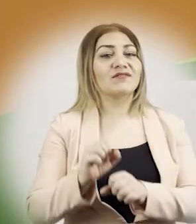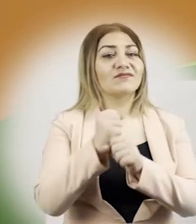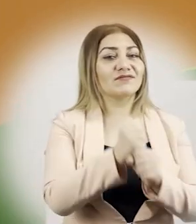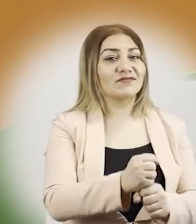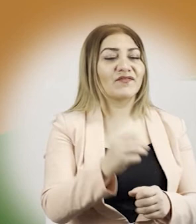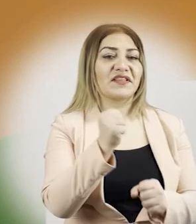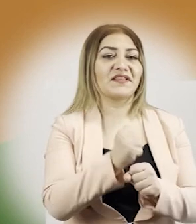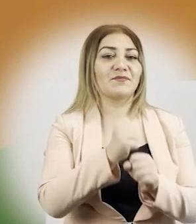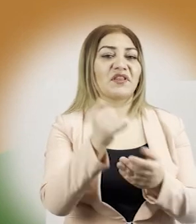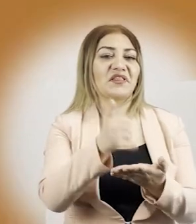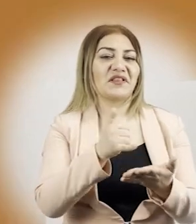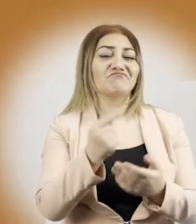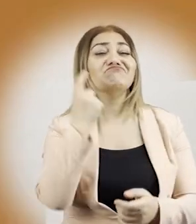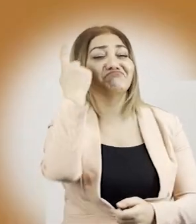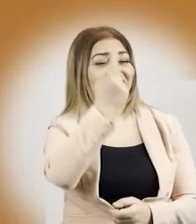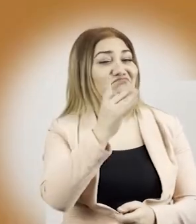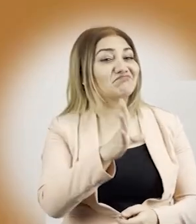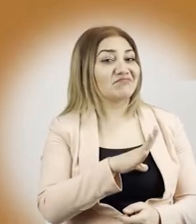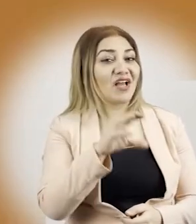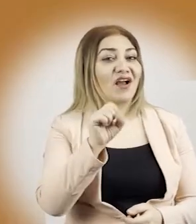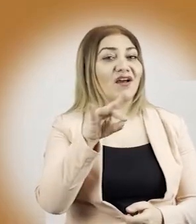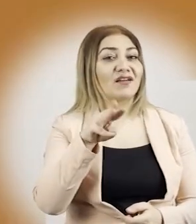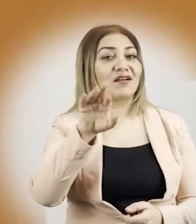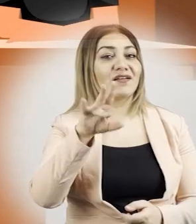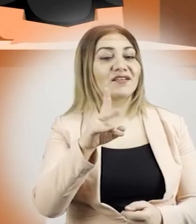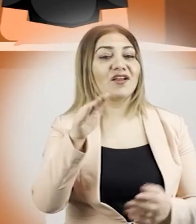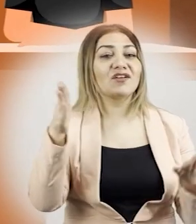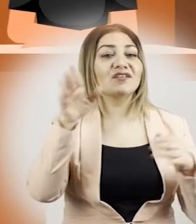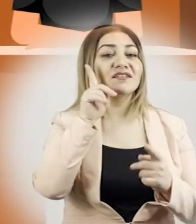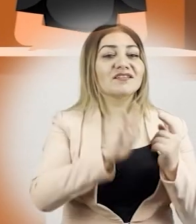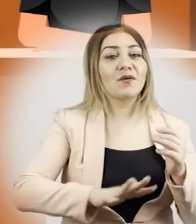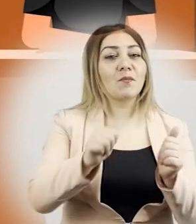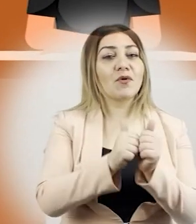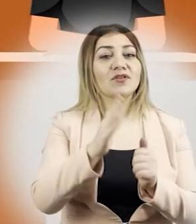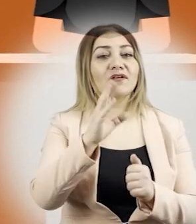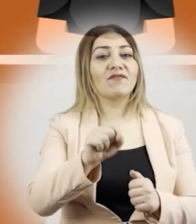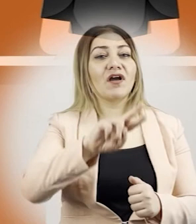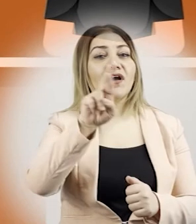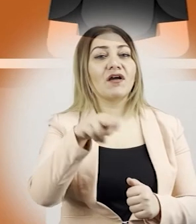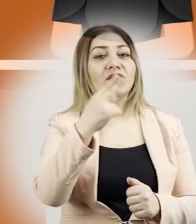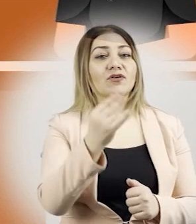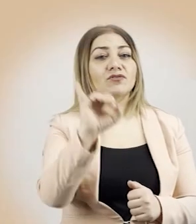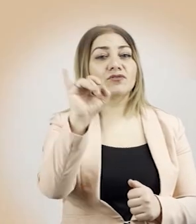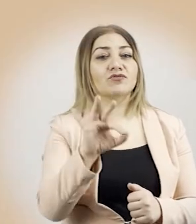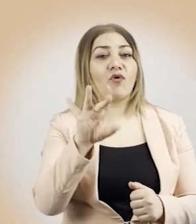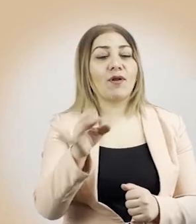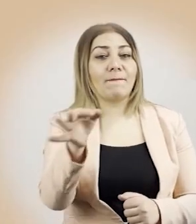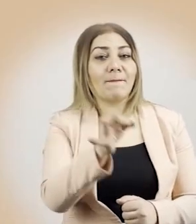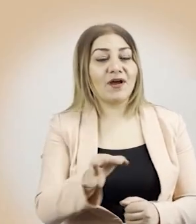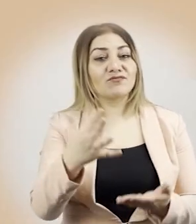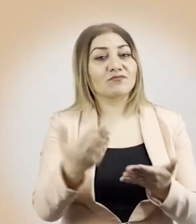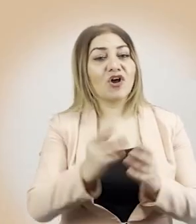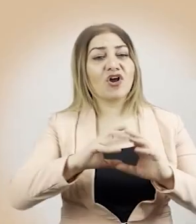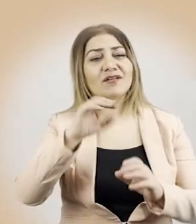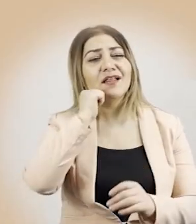Noah himself who planted the first vine and made wine from it. And got a little drunk. One of the most famous